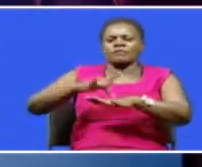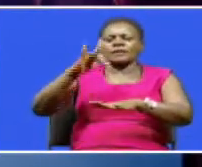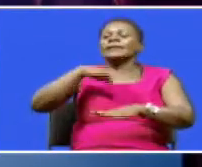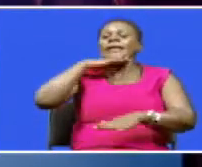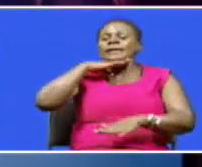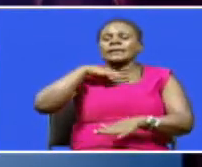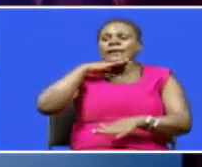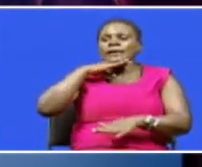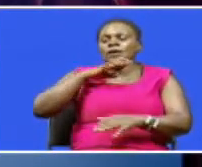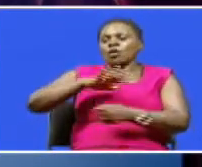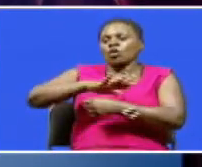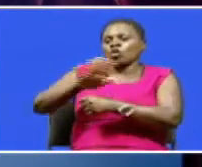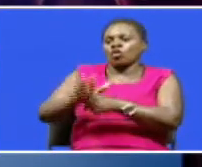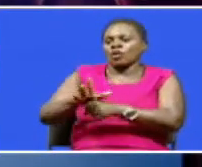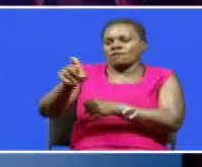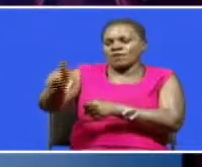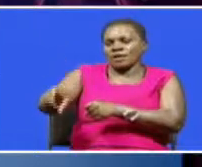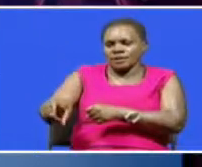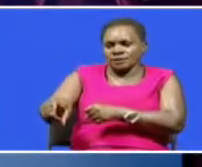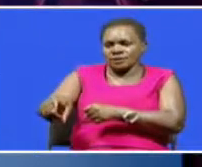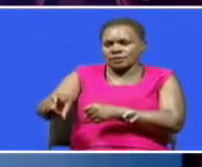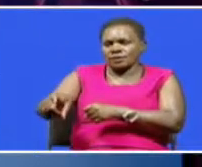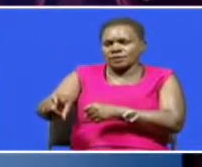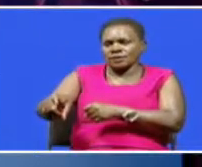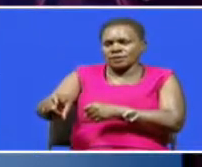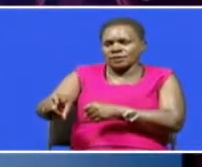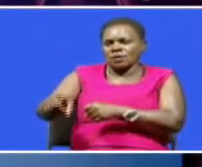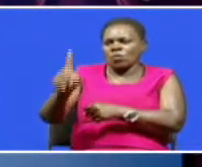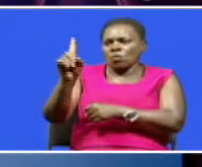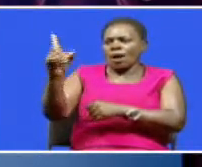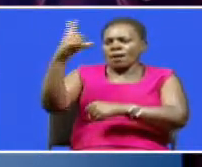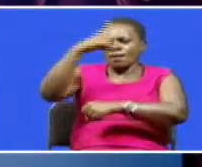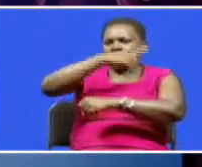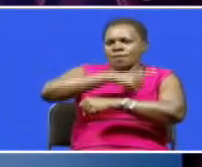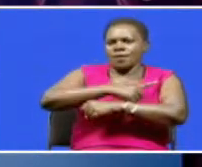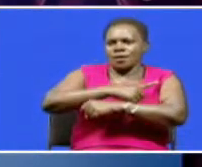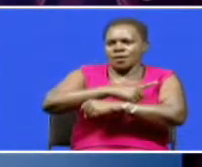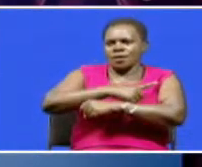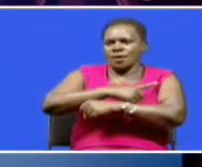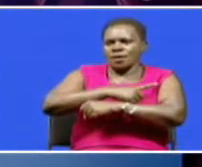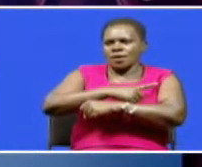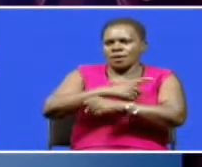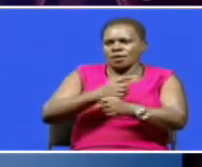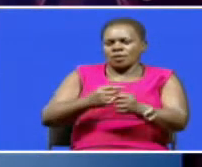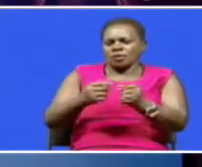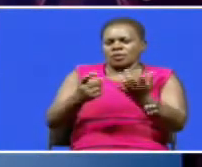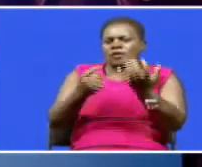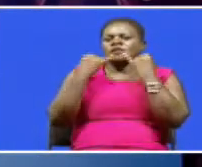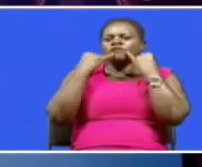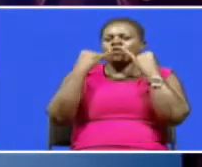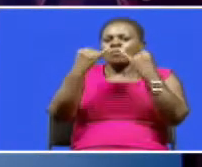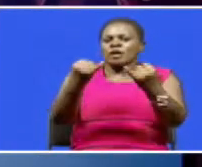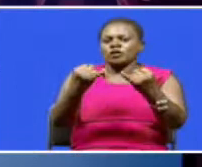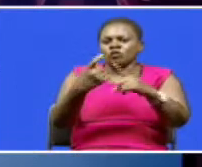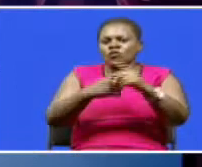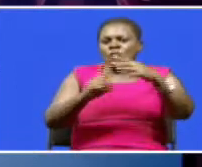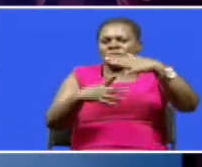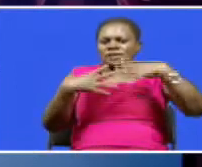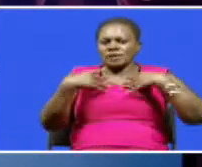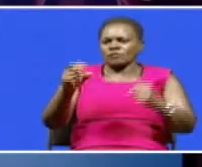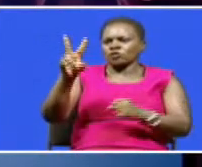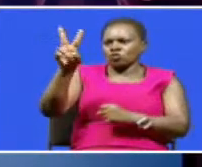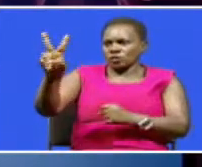deaths related to the deadly coronavirus in a single day. Statistics provided by the Ministry of Health show